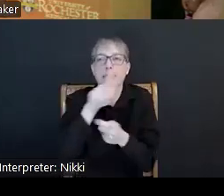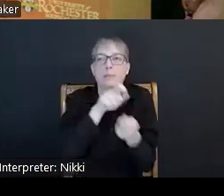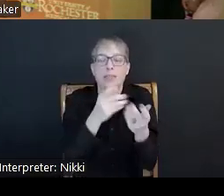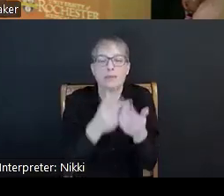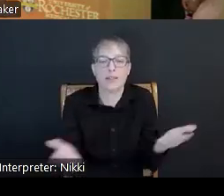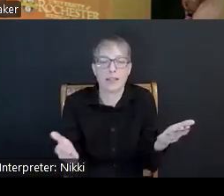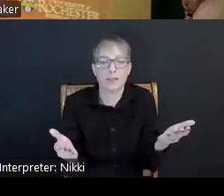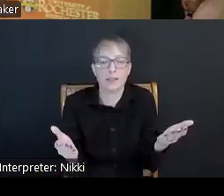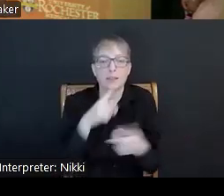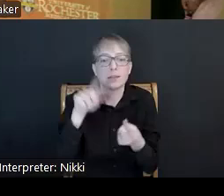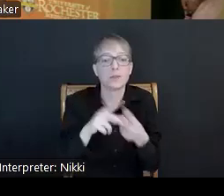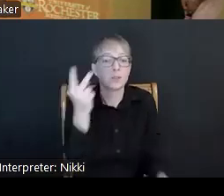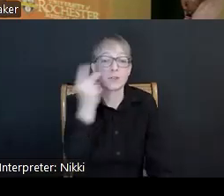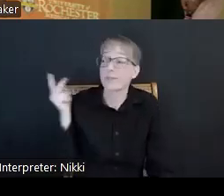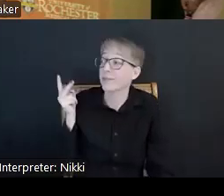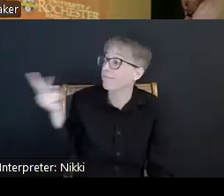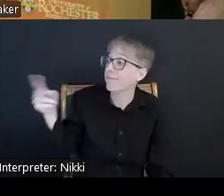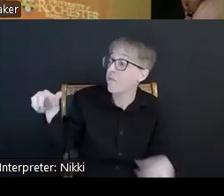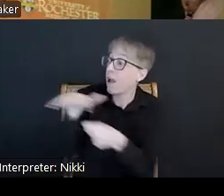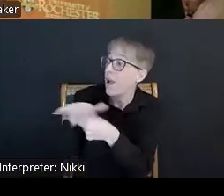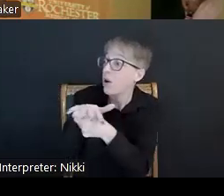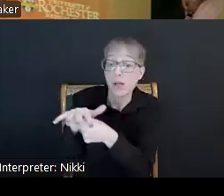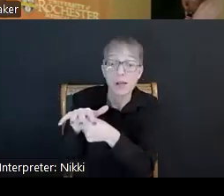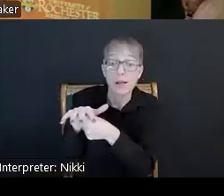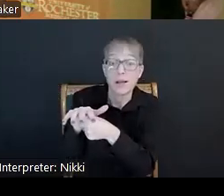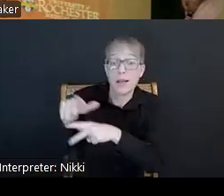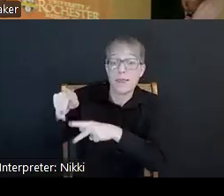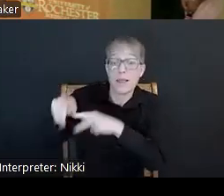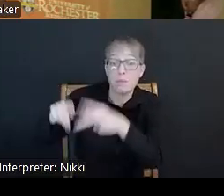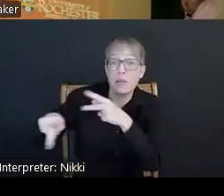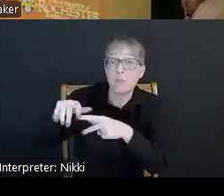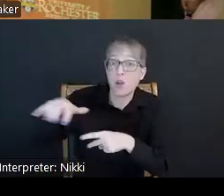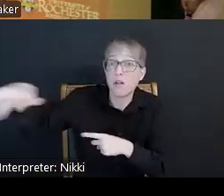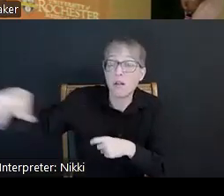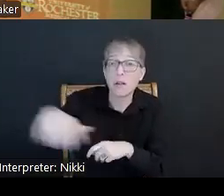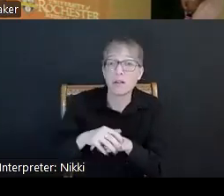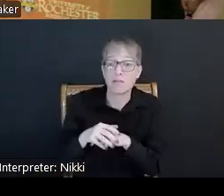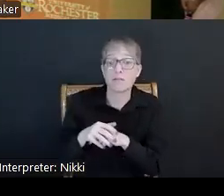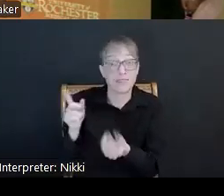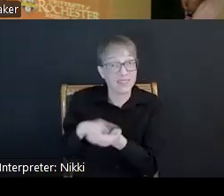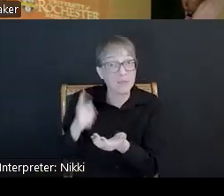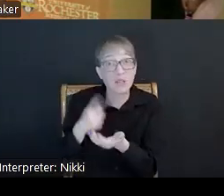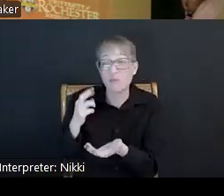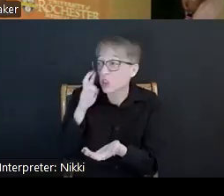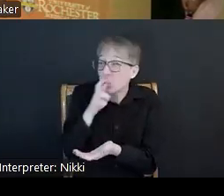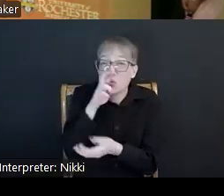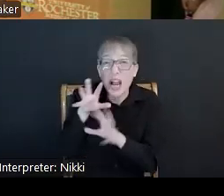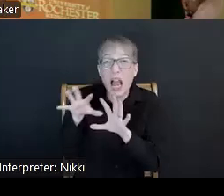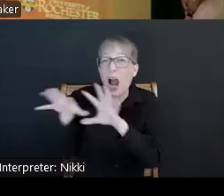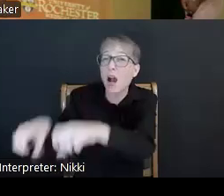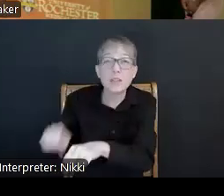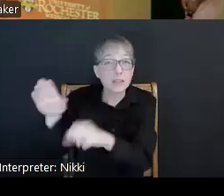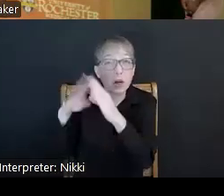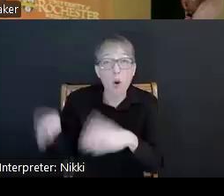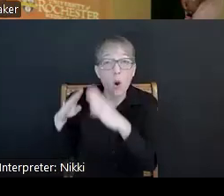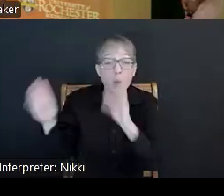neighborhood here, and all of these people, sometimes rat-infested homes, we don't want to see it.